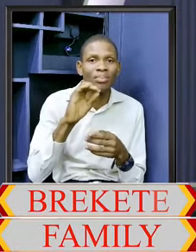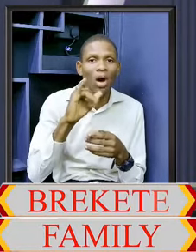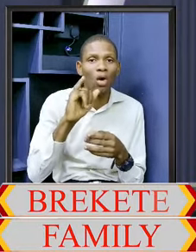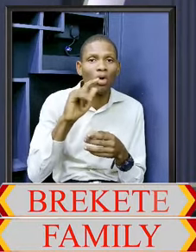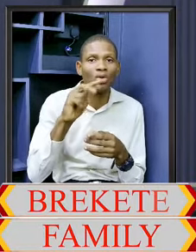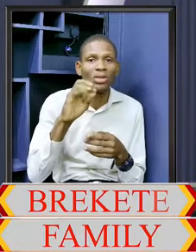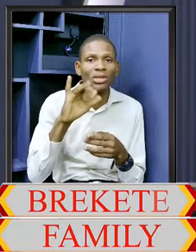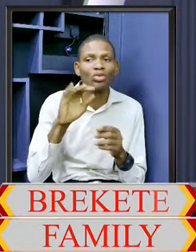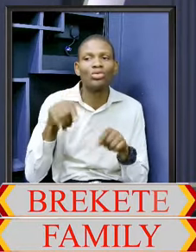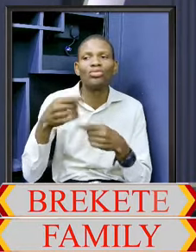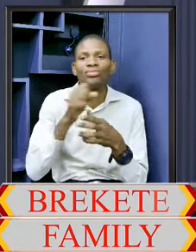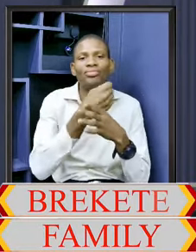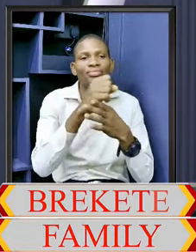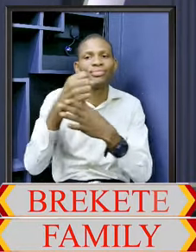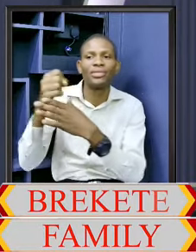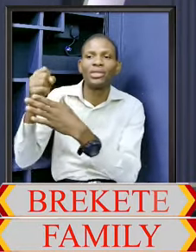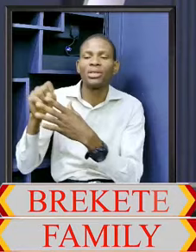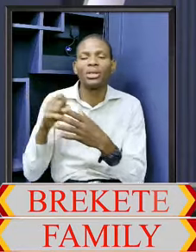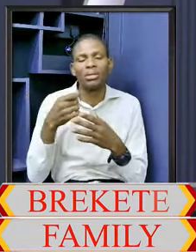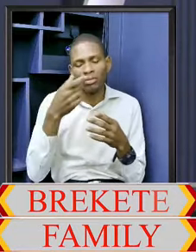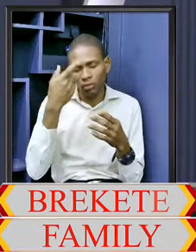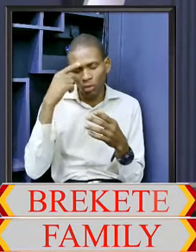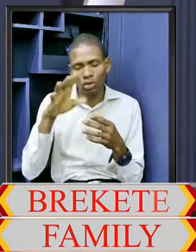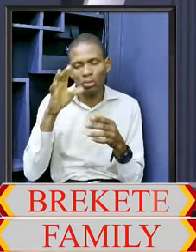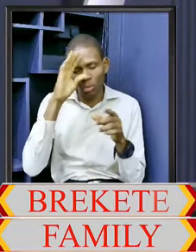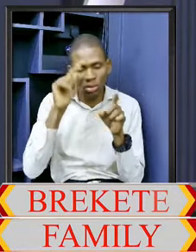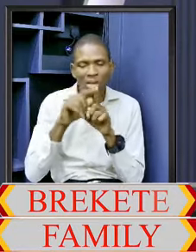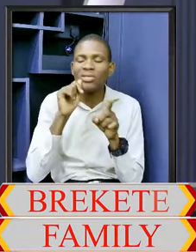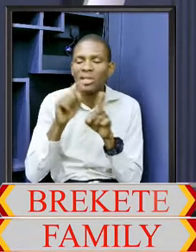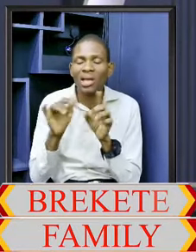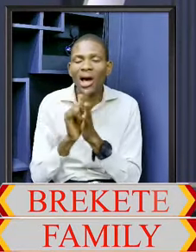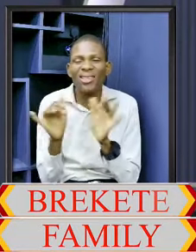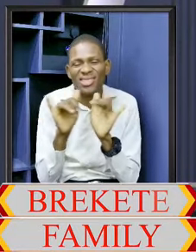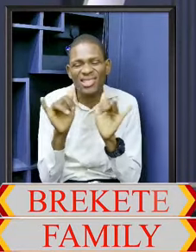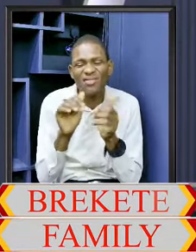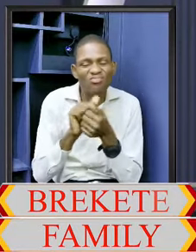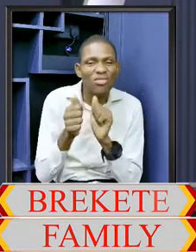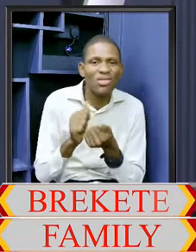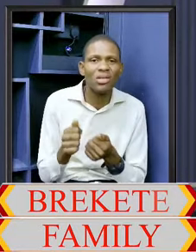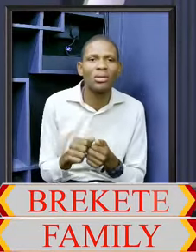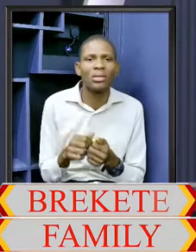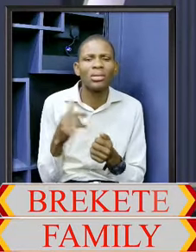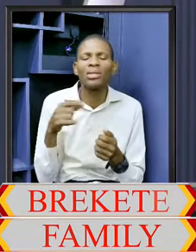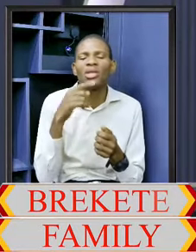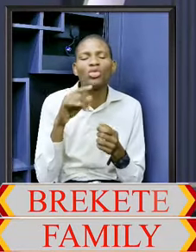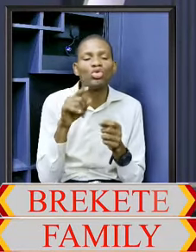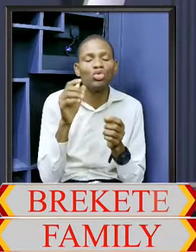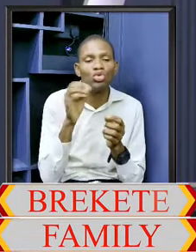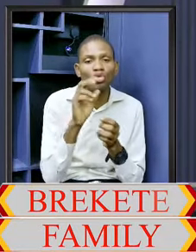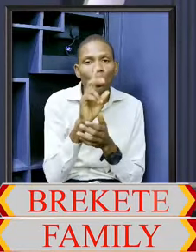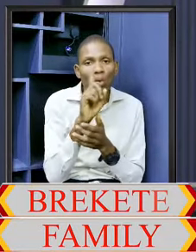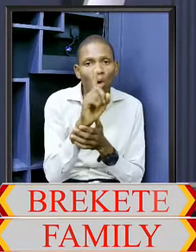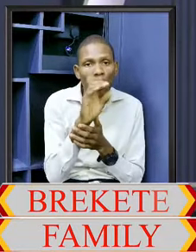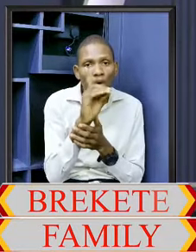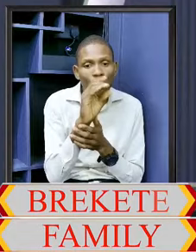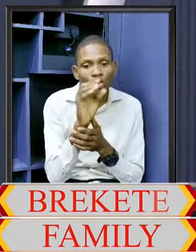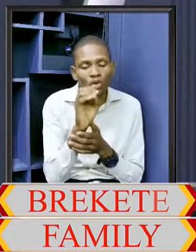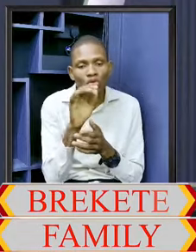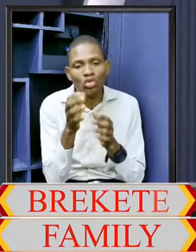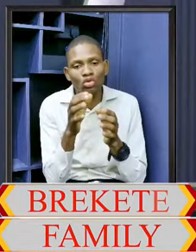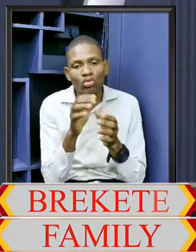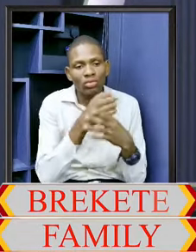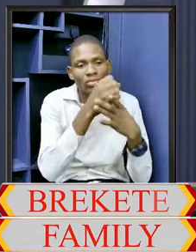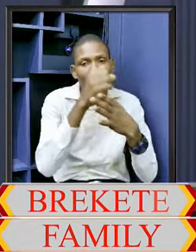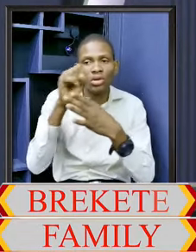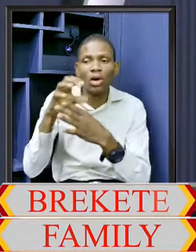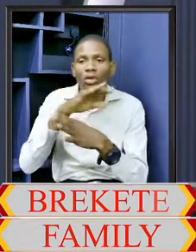sister get sickness. The same when I get the same cough. The one where they say make you drink as one dose. You share them give.